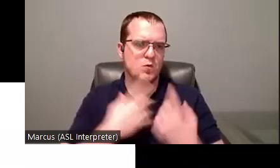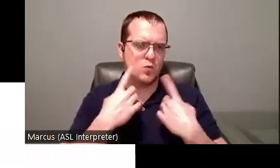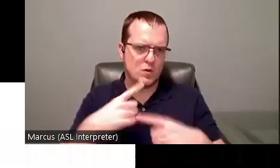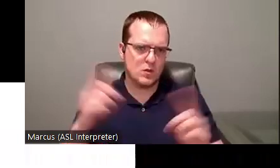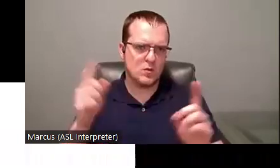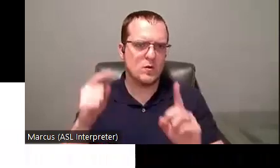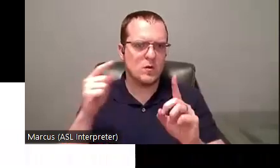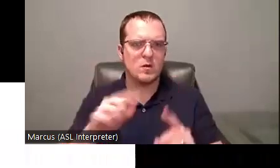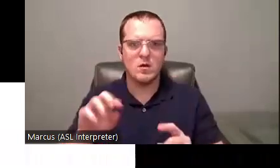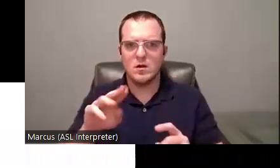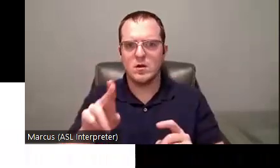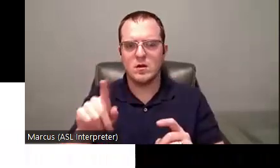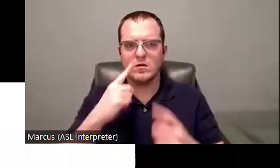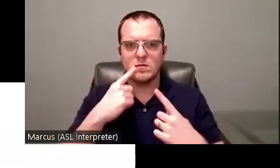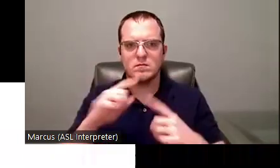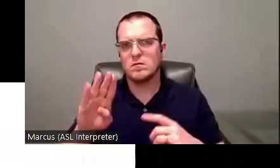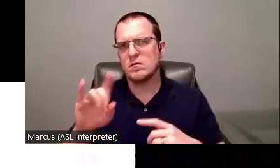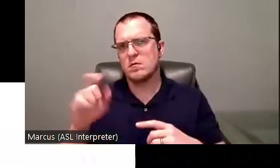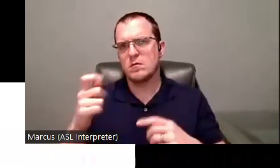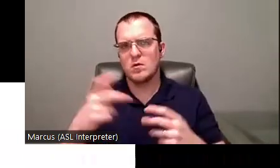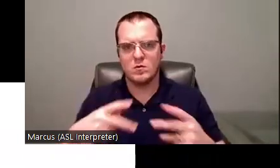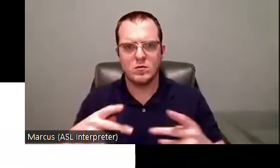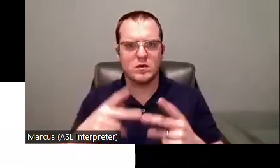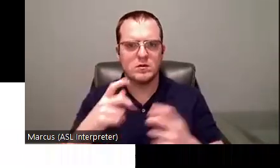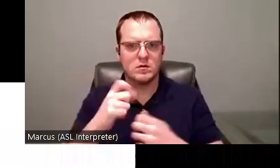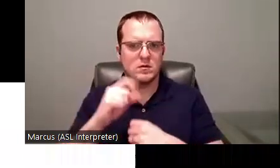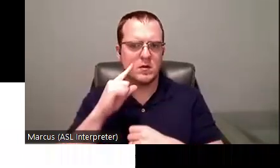the URA has acquired Burke Place, and we are